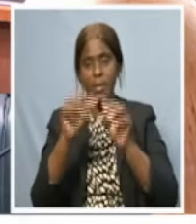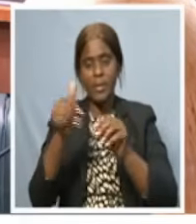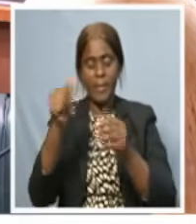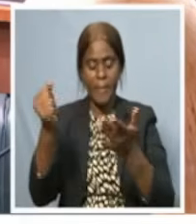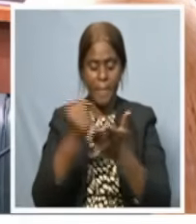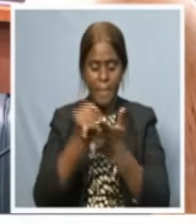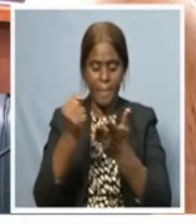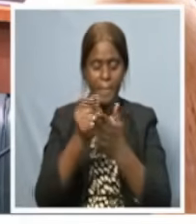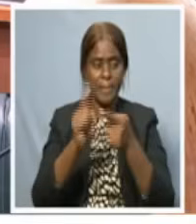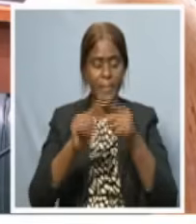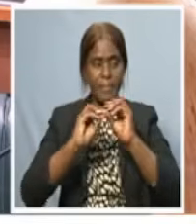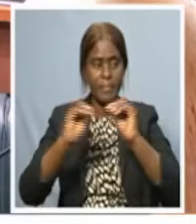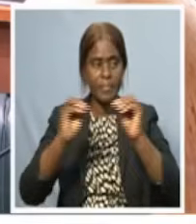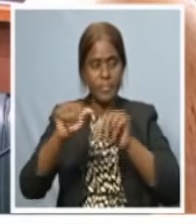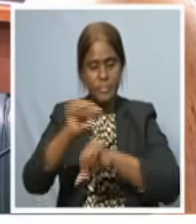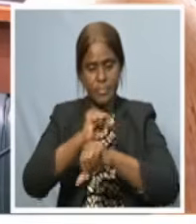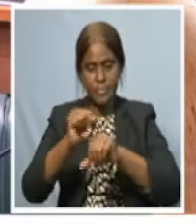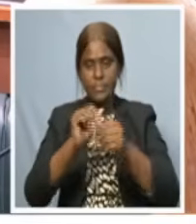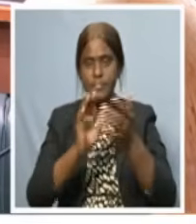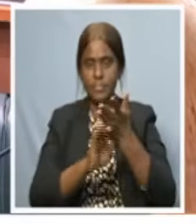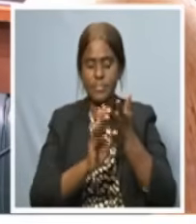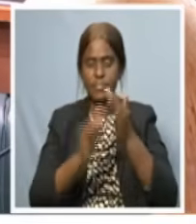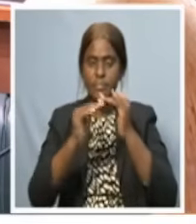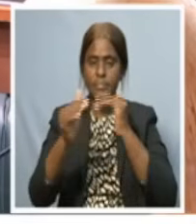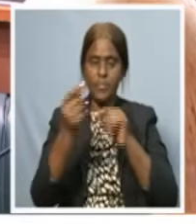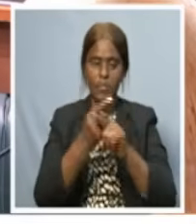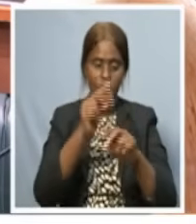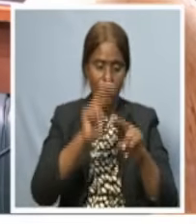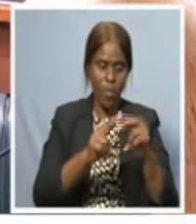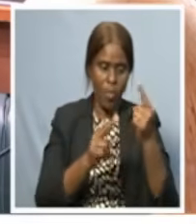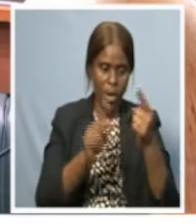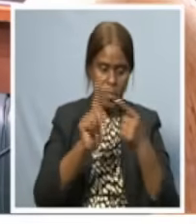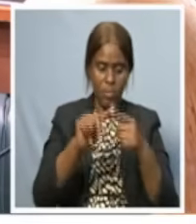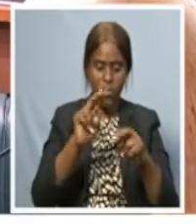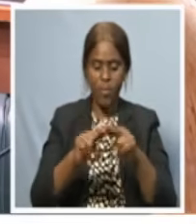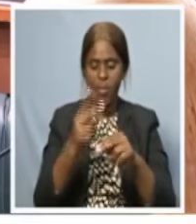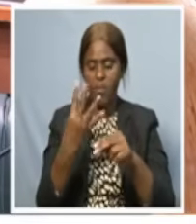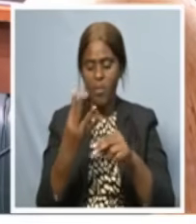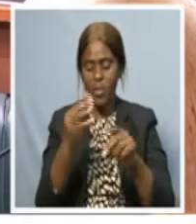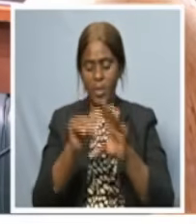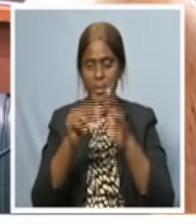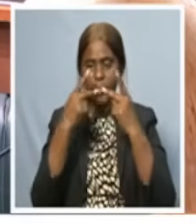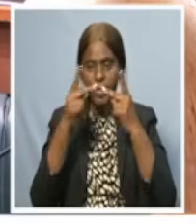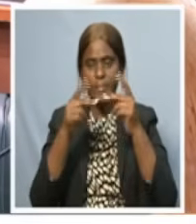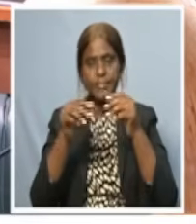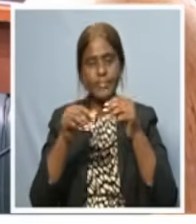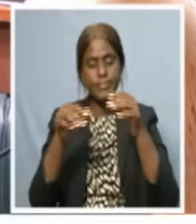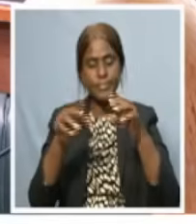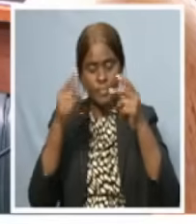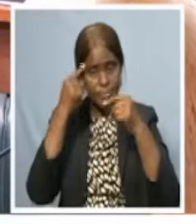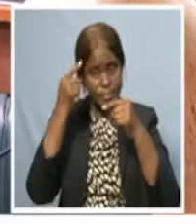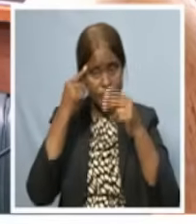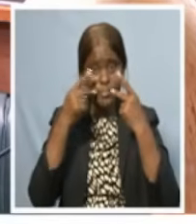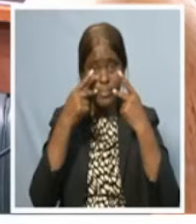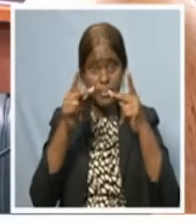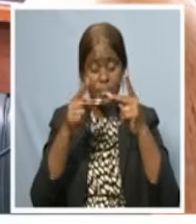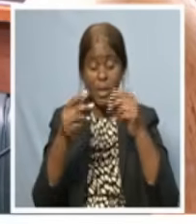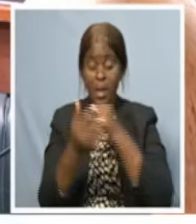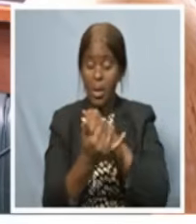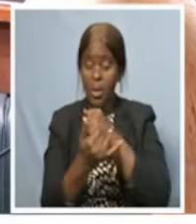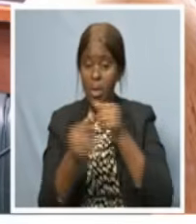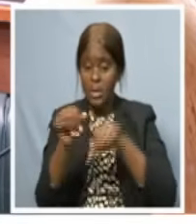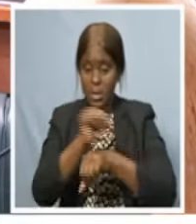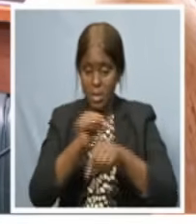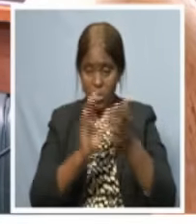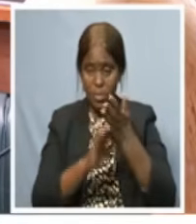employed to teach at senior secondary level, Form 1 to Form 4, in public secondary schools across the country.